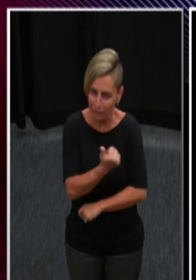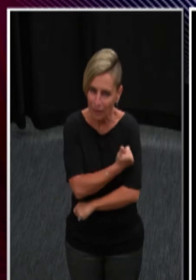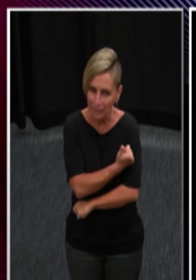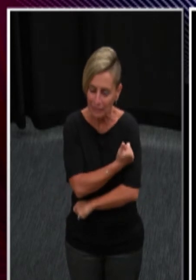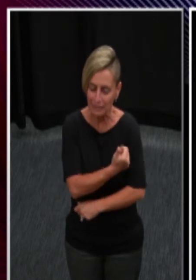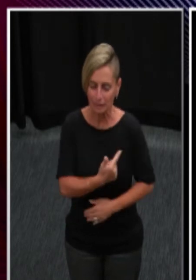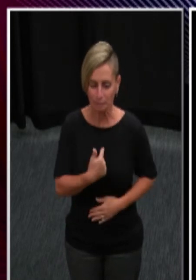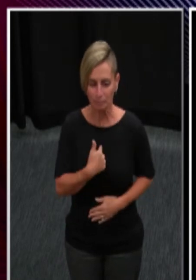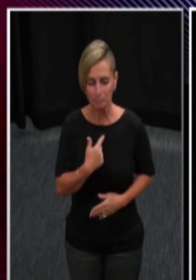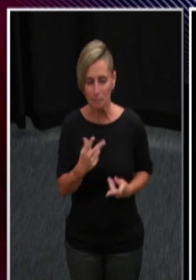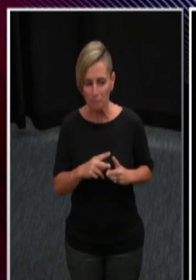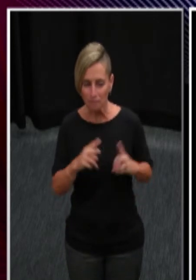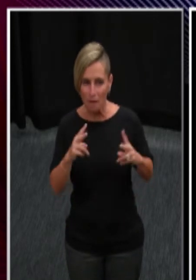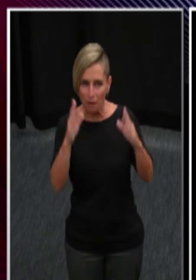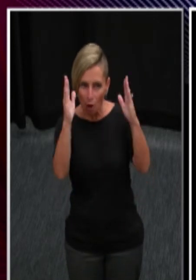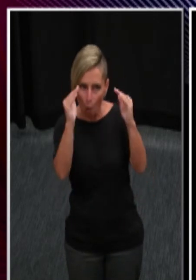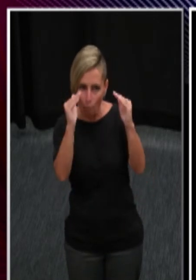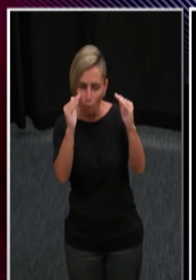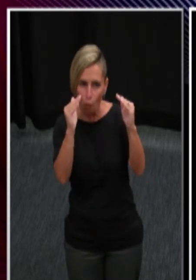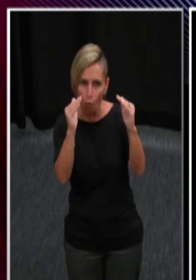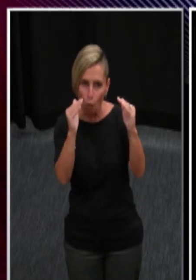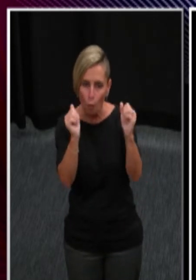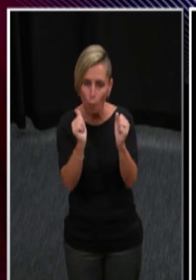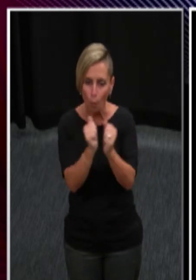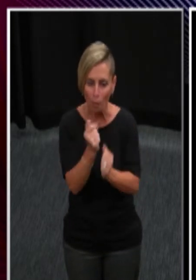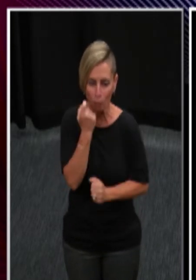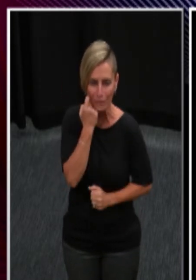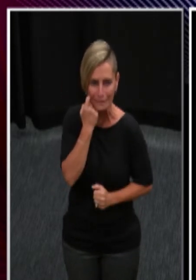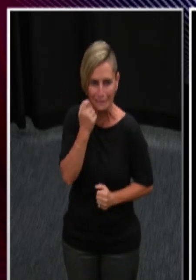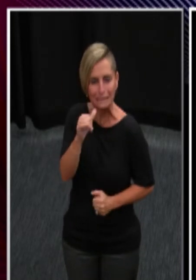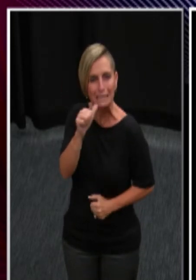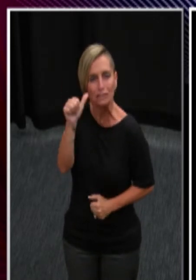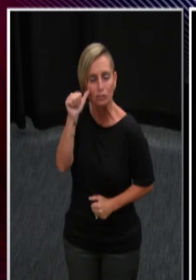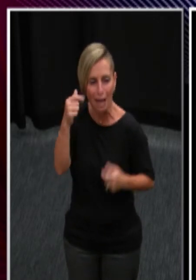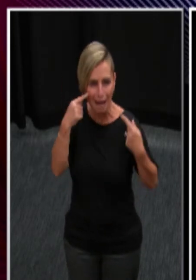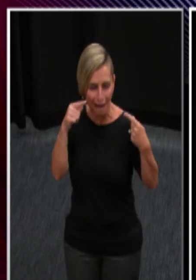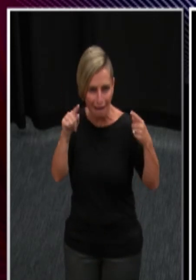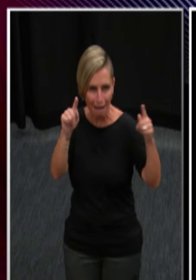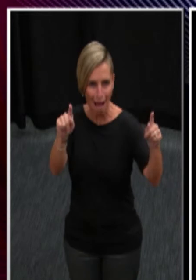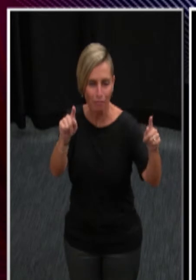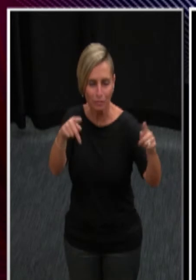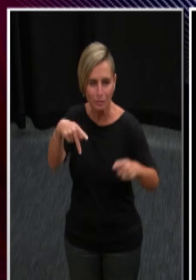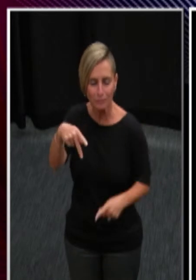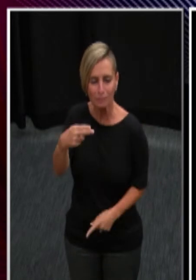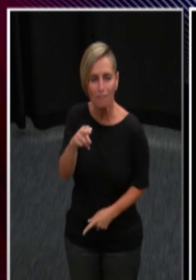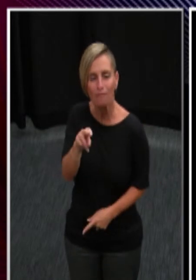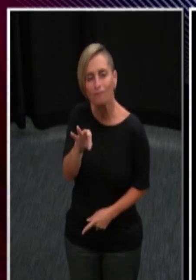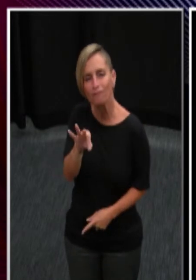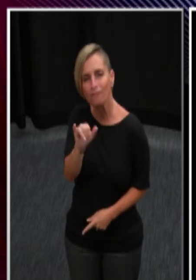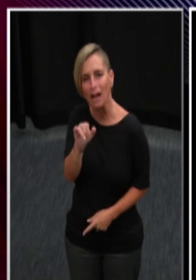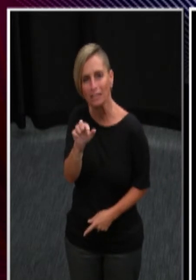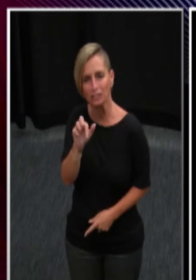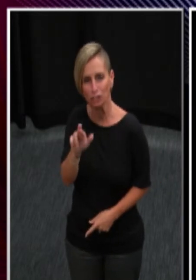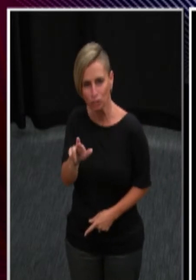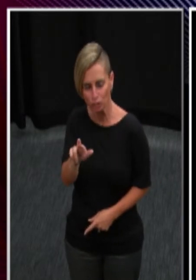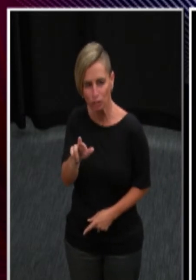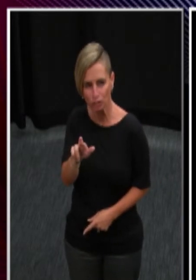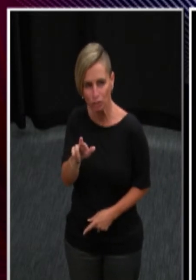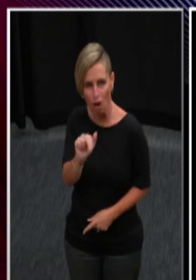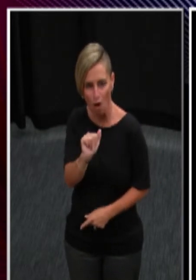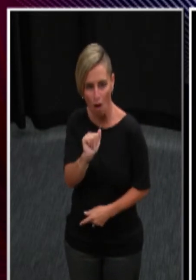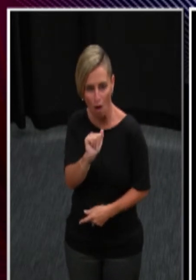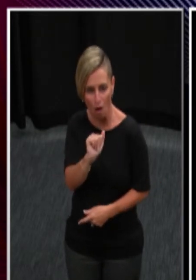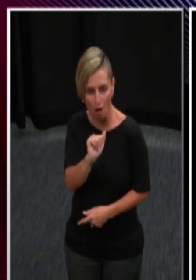very hopeful that with the FDA, when they announced yesterday that the Pfizer is authorized for